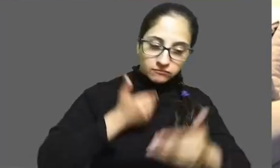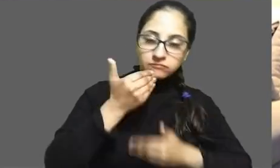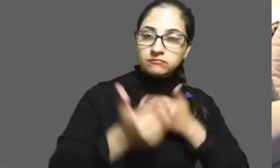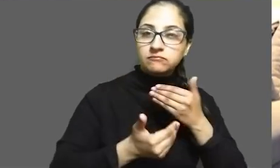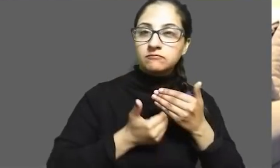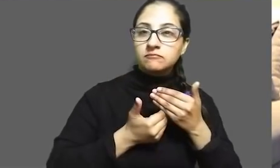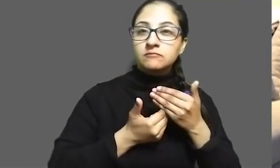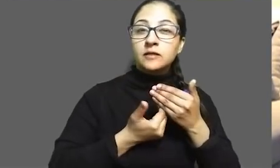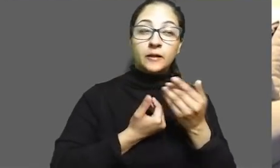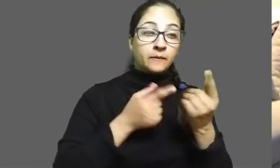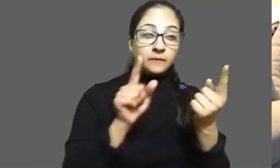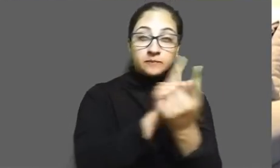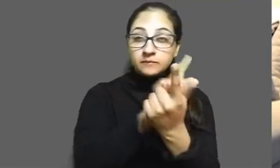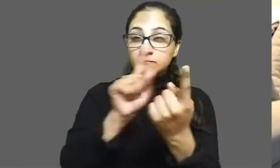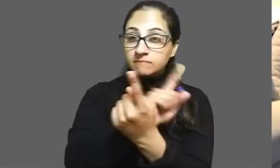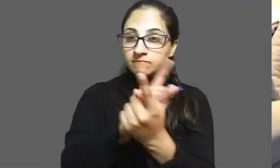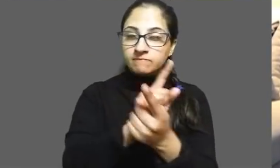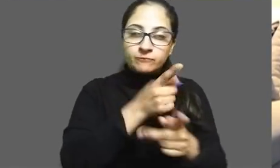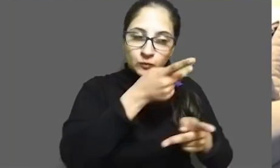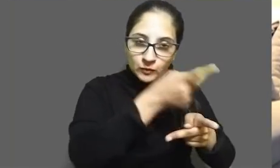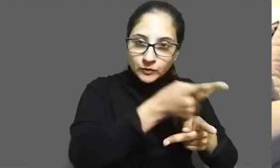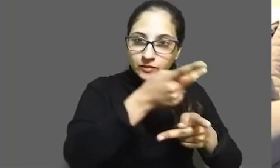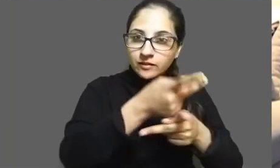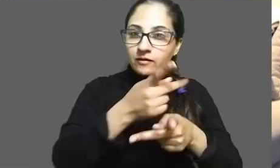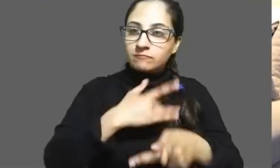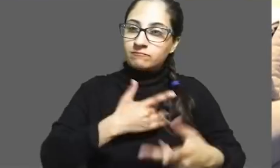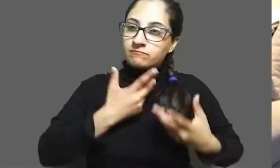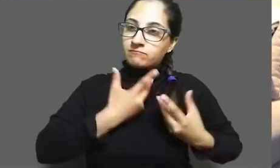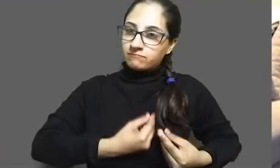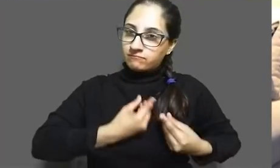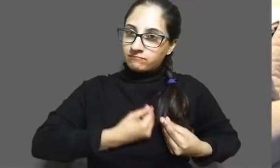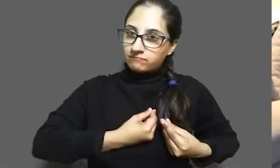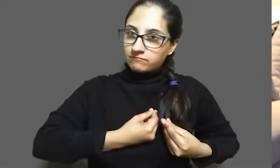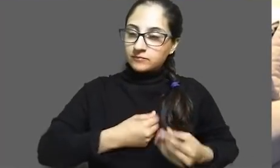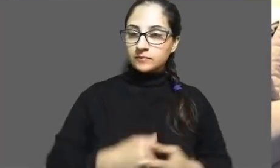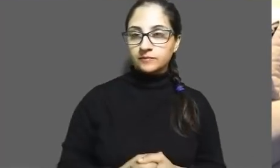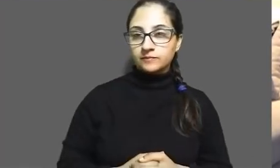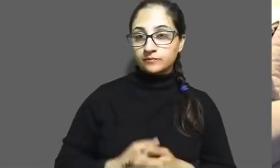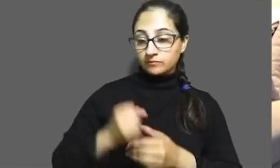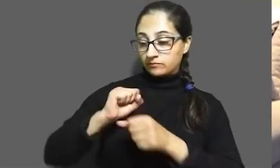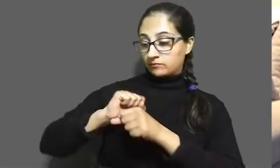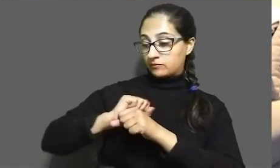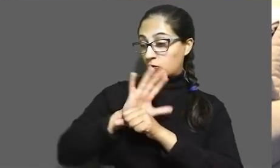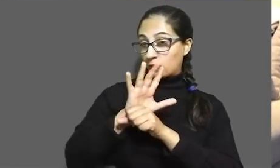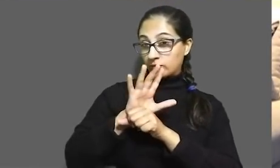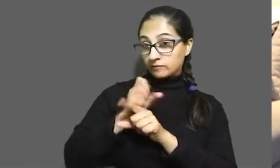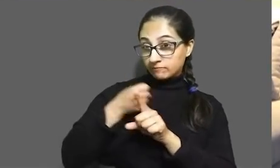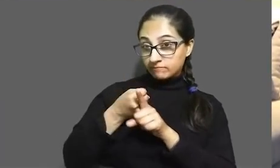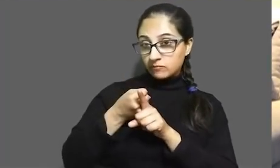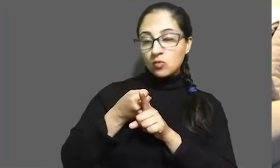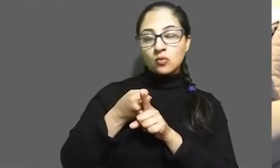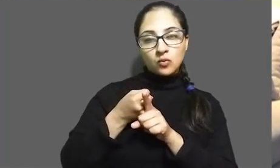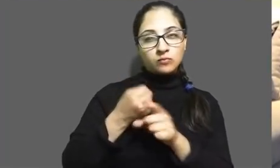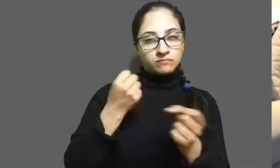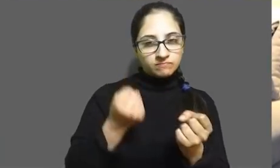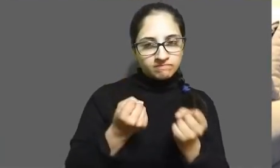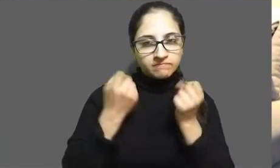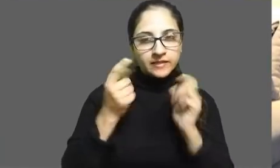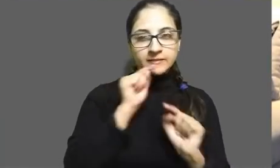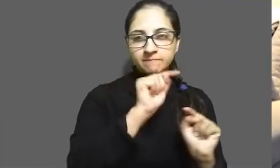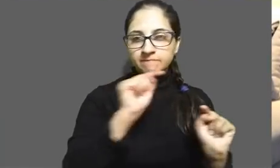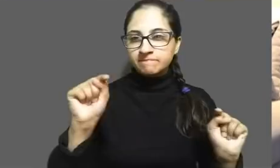by without kindness and compassion to others. The last year has been difficult